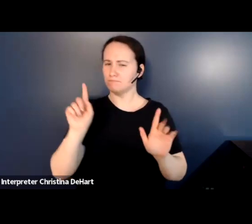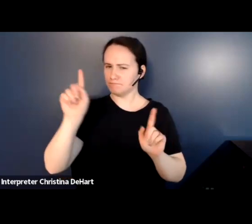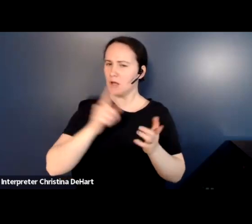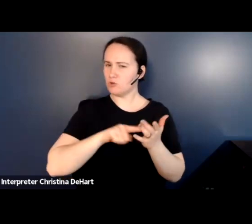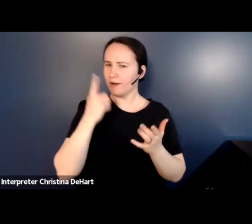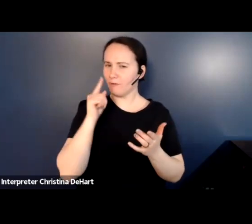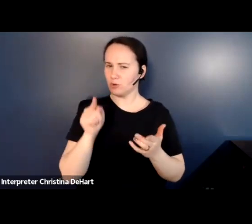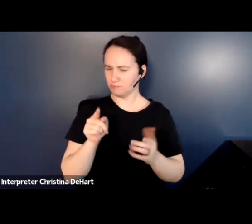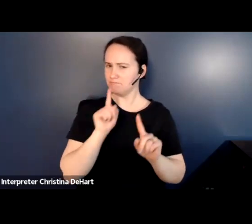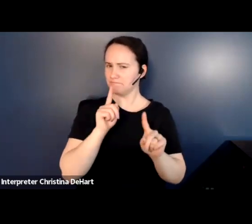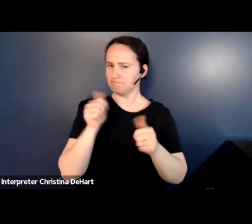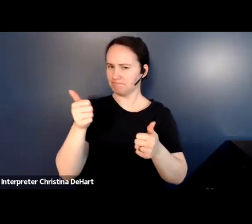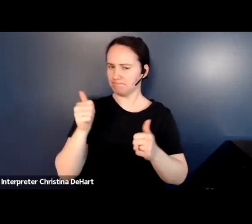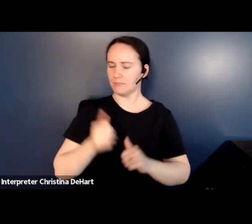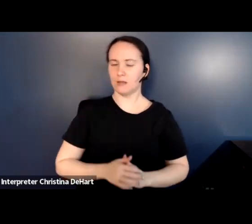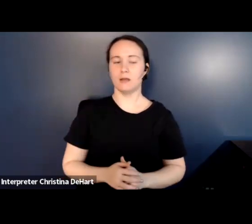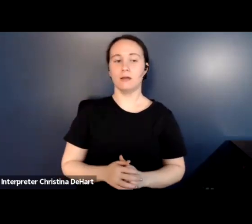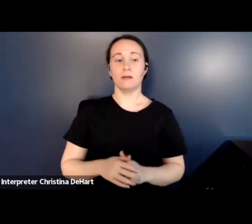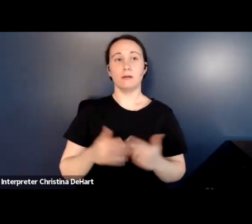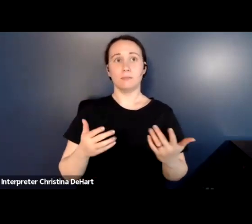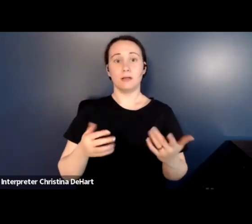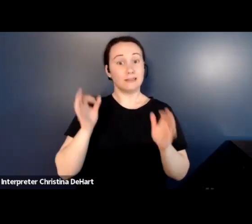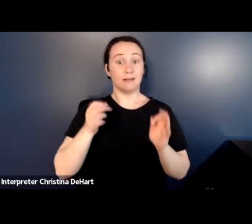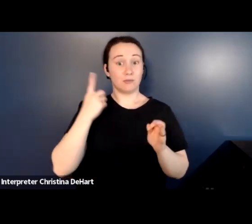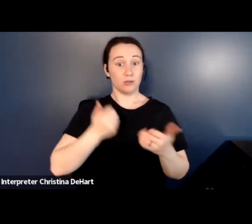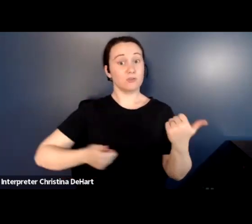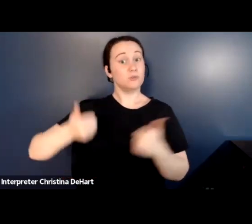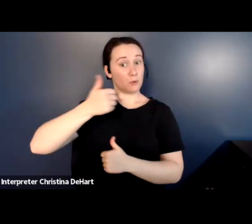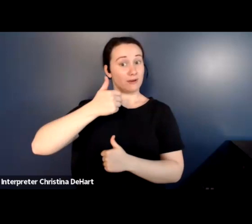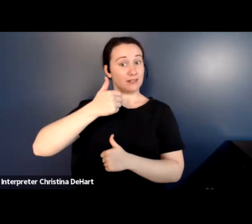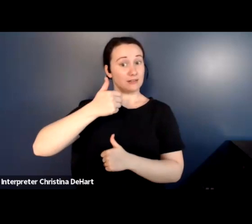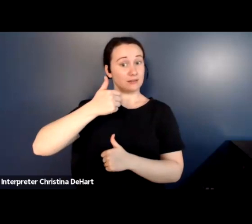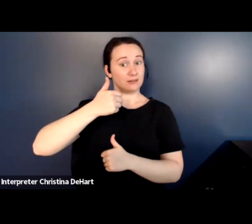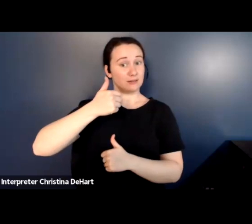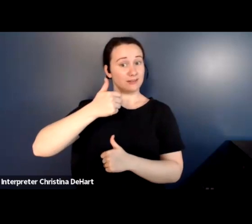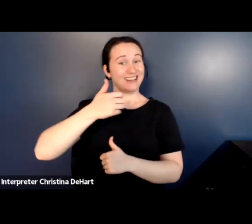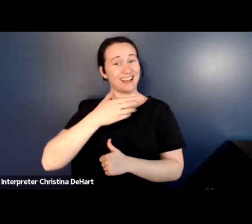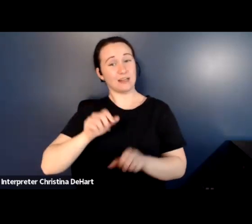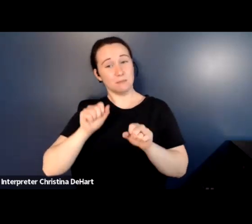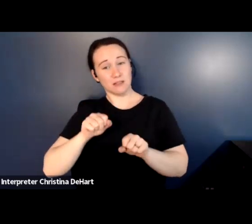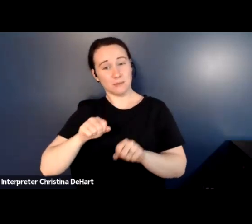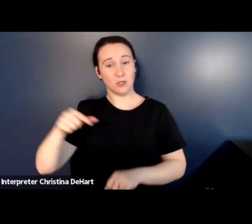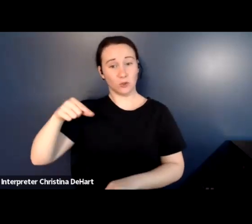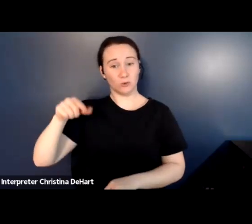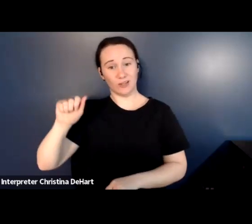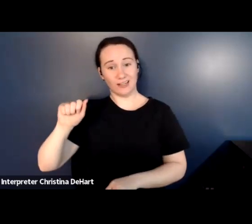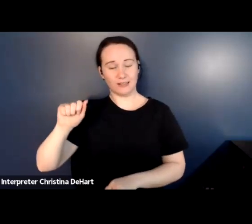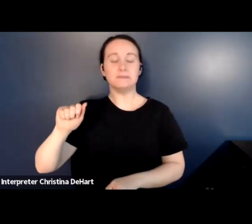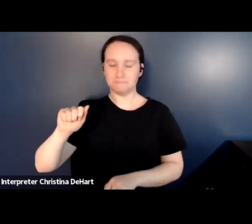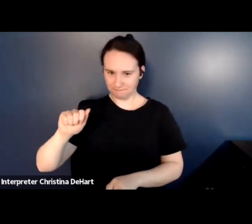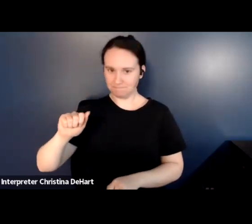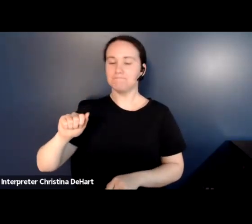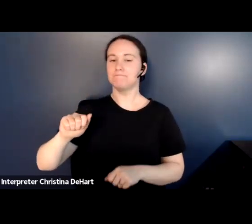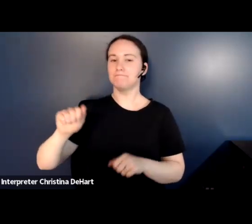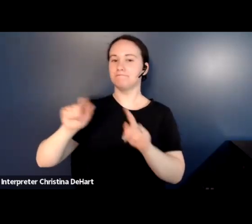you. But for certainly the supervisor for and potentially QA, right? That text is